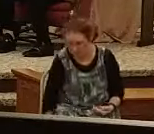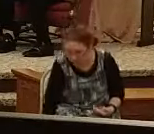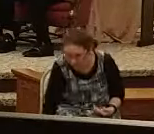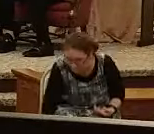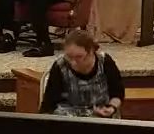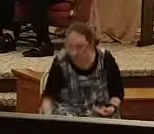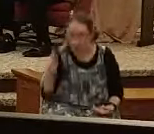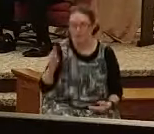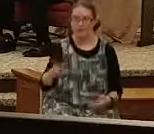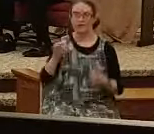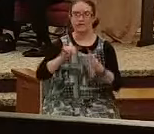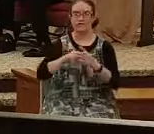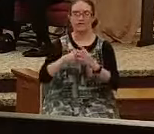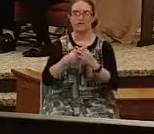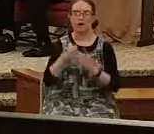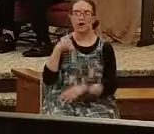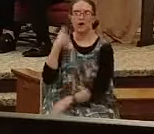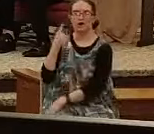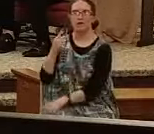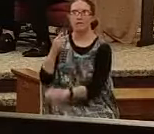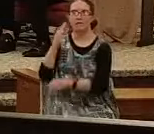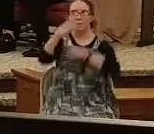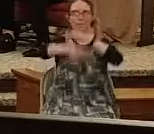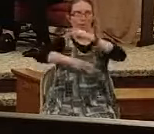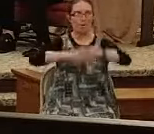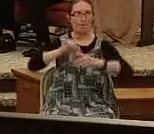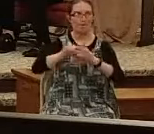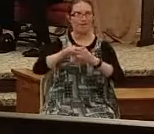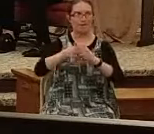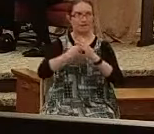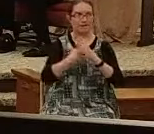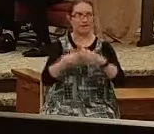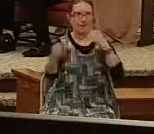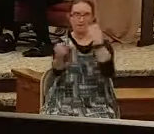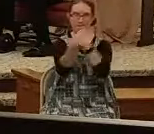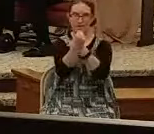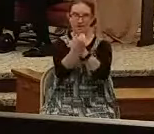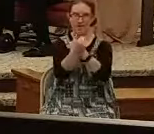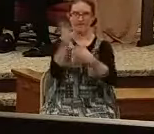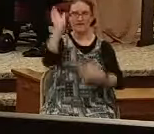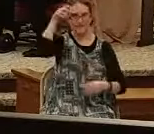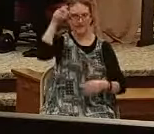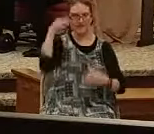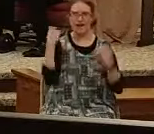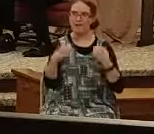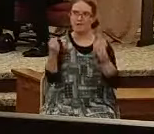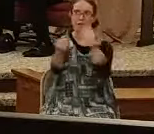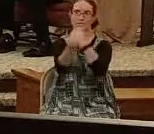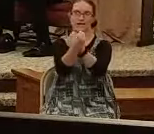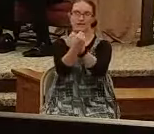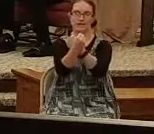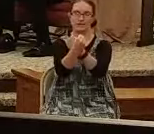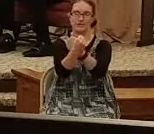You need to start in your own world and begin to bind the demons that have you bound.